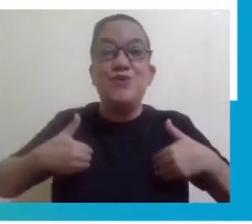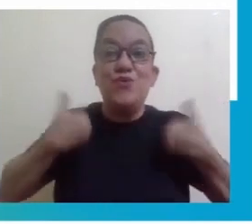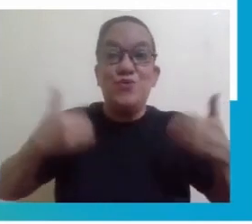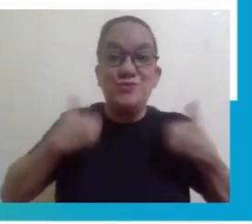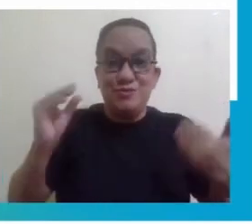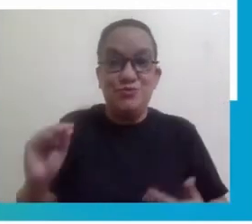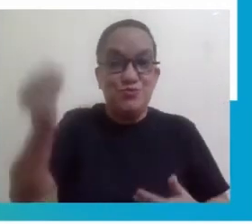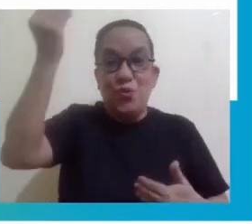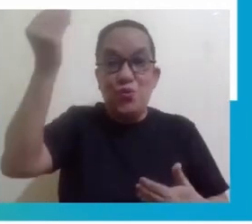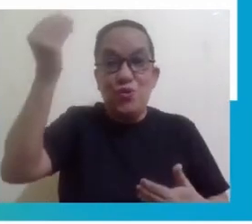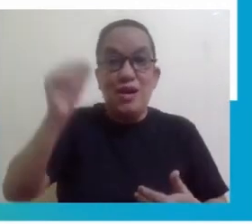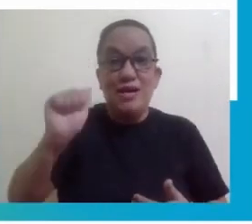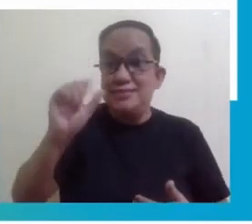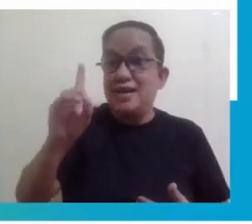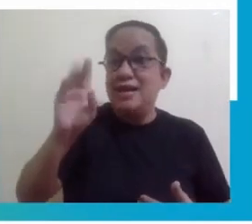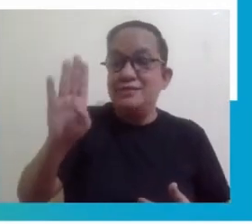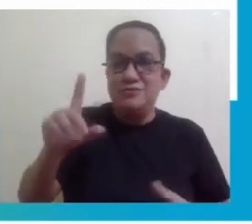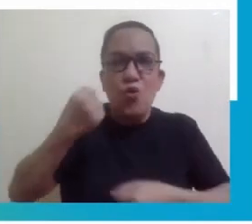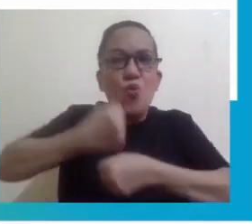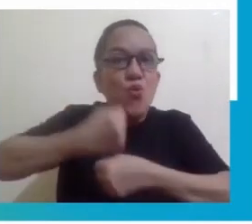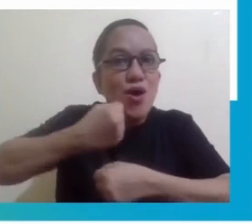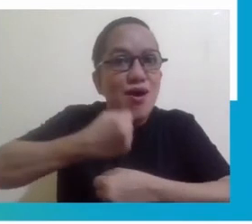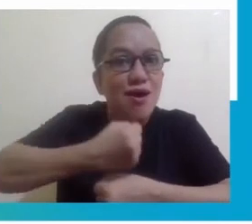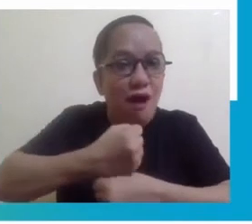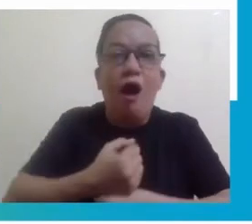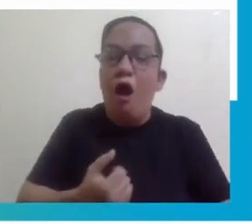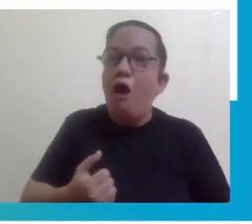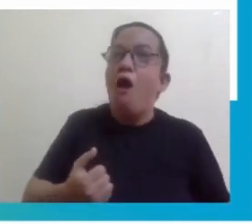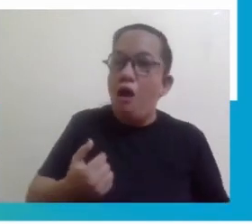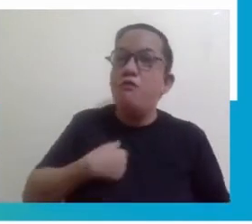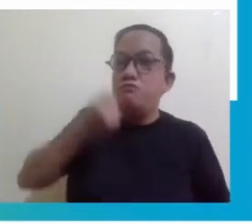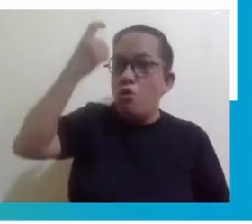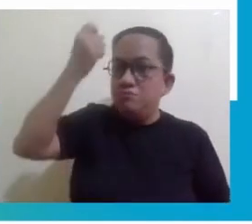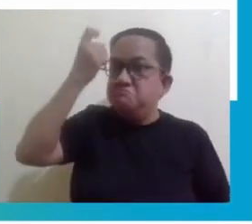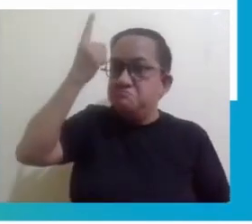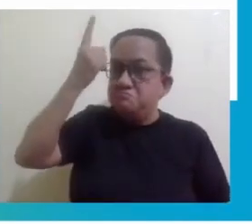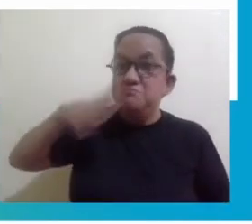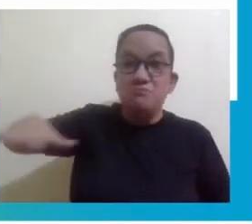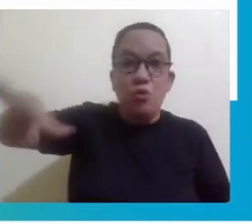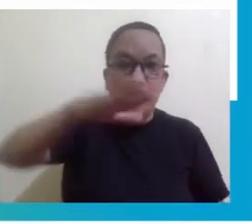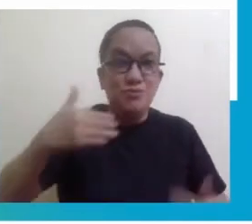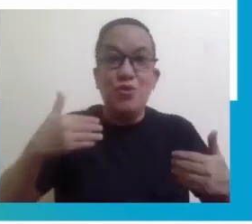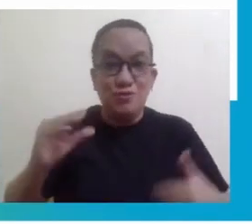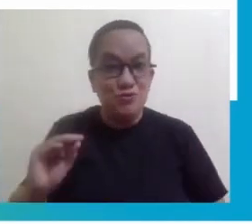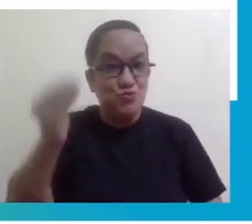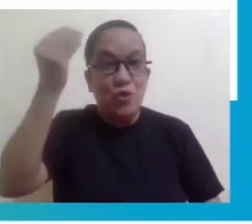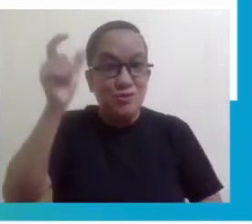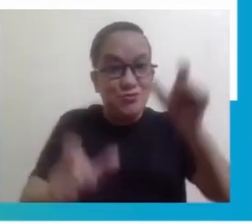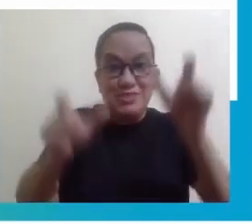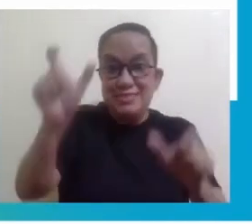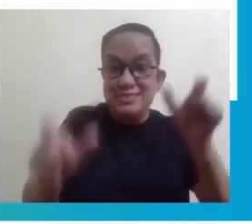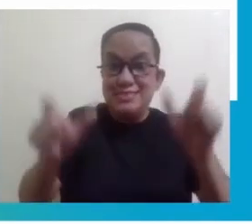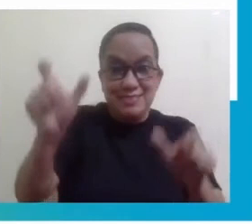question that young people of the region were very, very interested